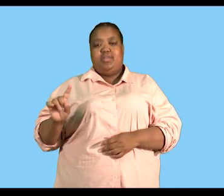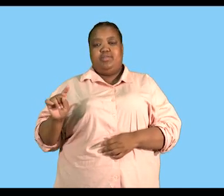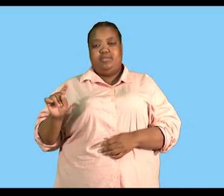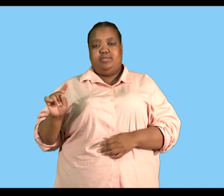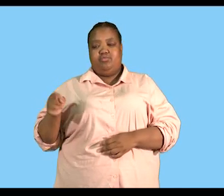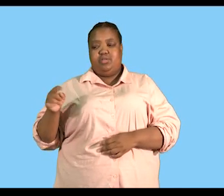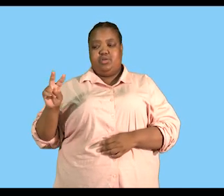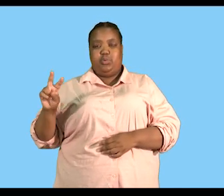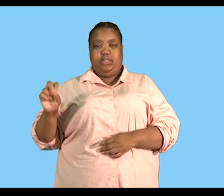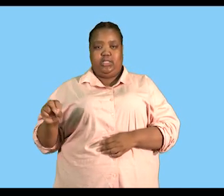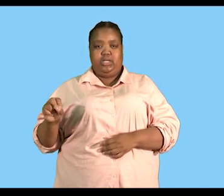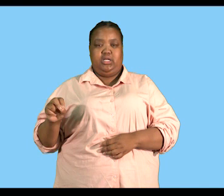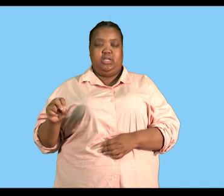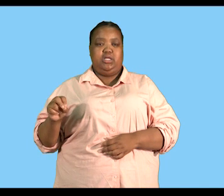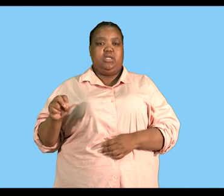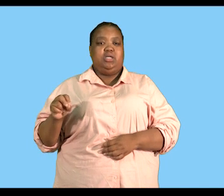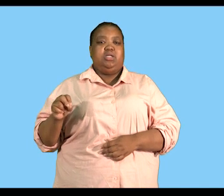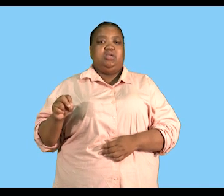1.20 Rand